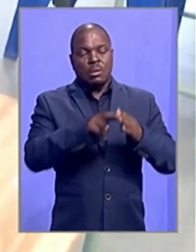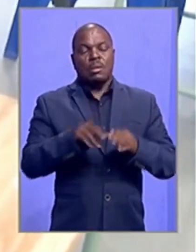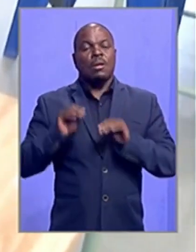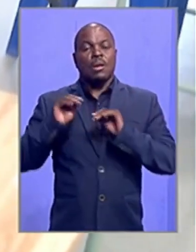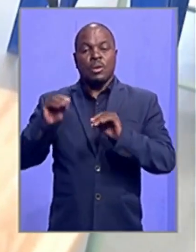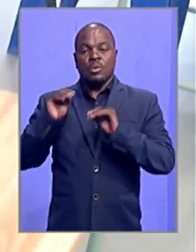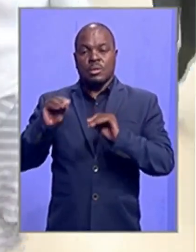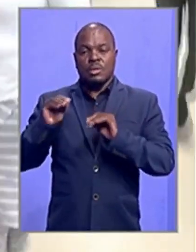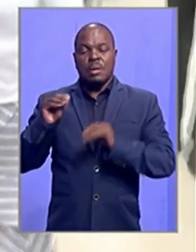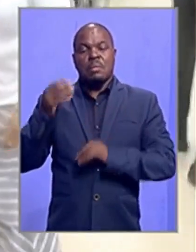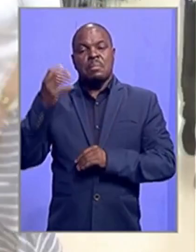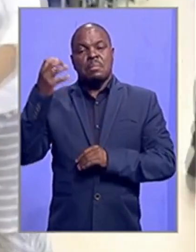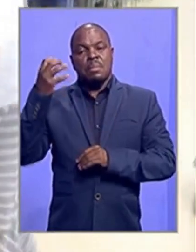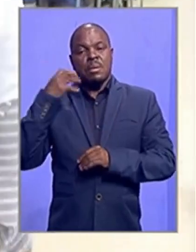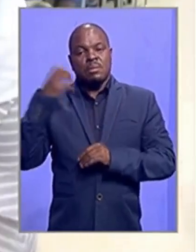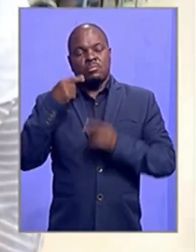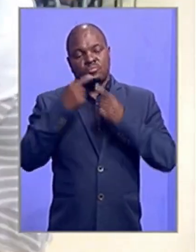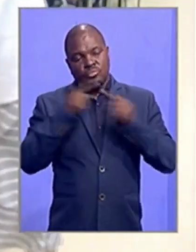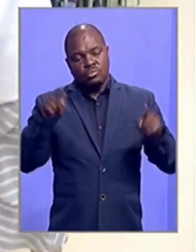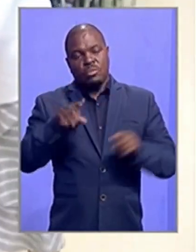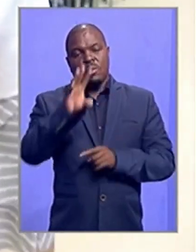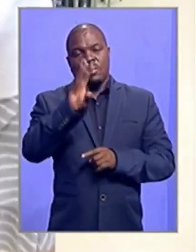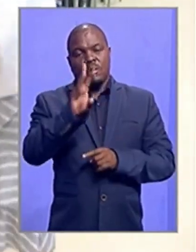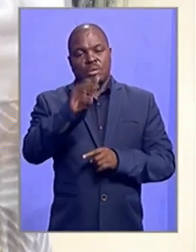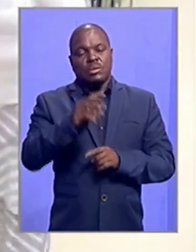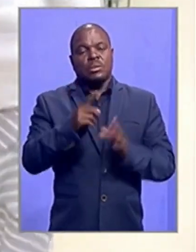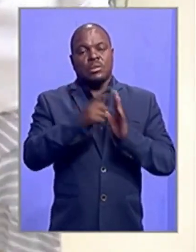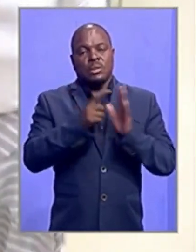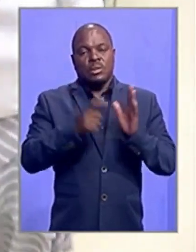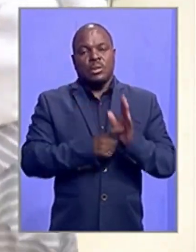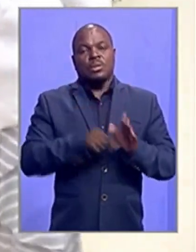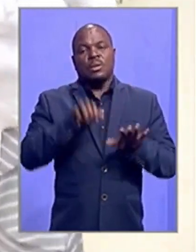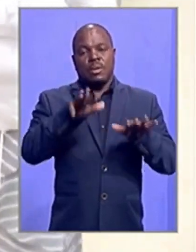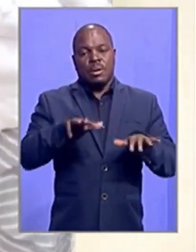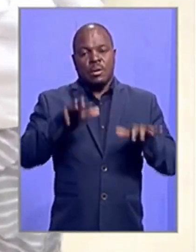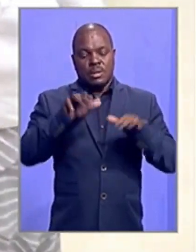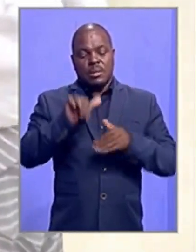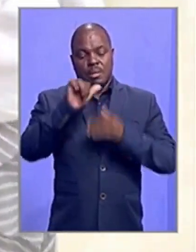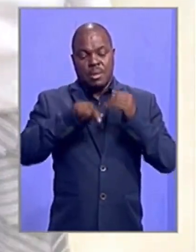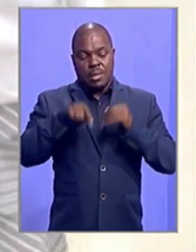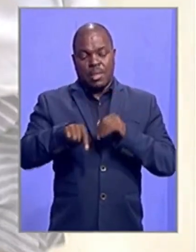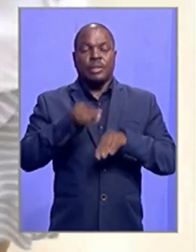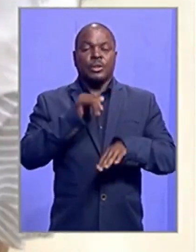thuto ya motheo ka la bona tlhola malatsi a le 19 kgweding eno ya Ferikgong.